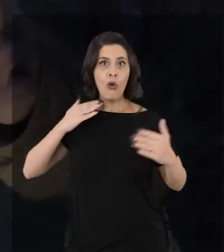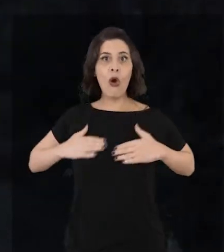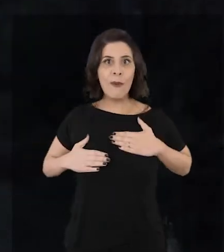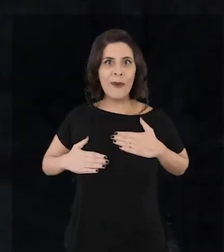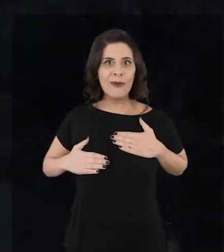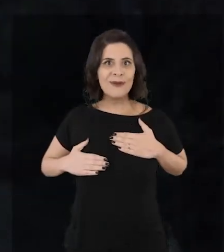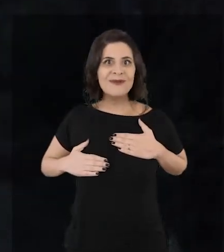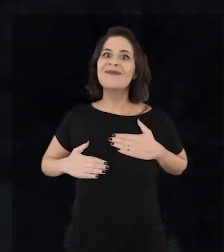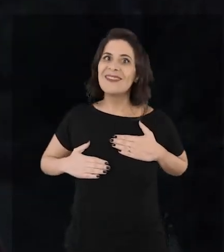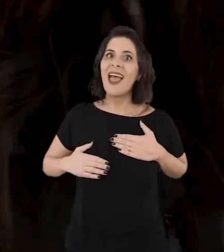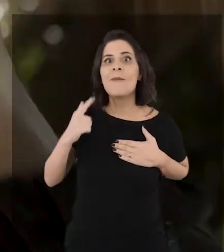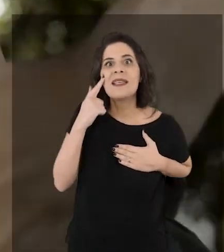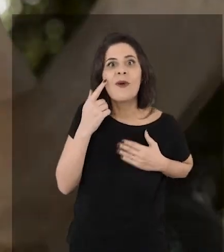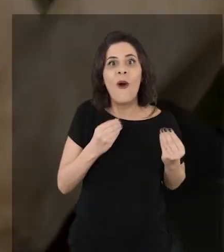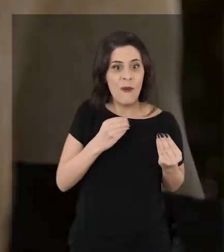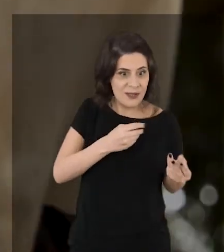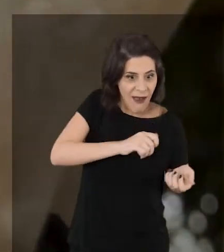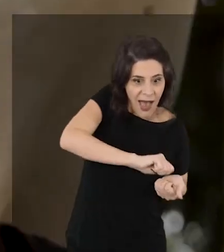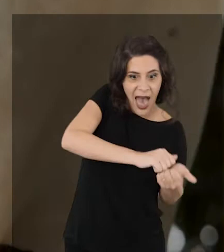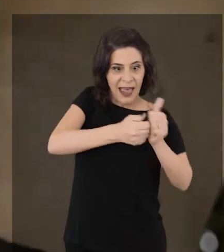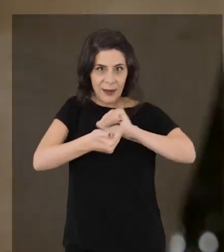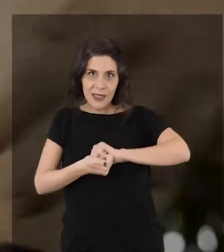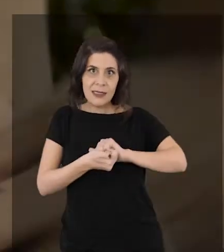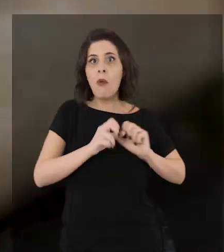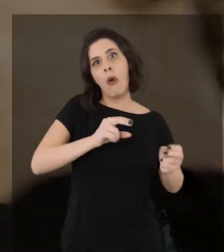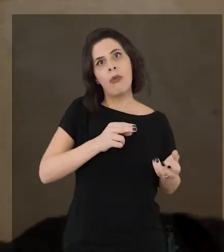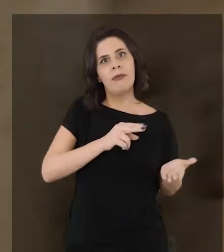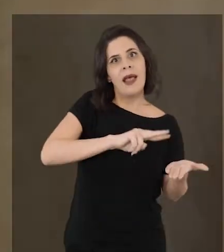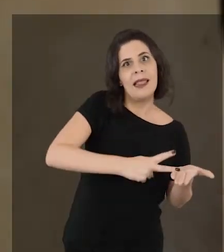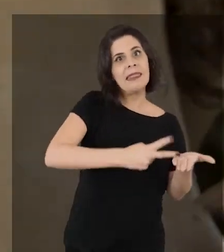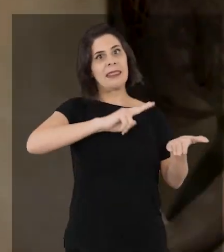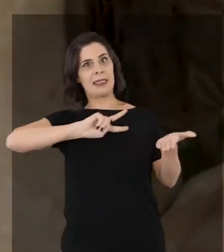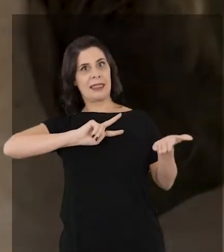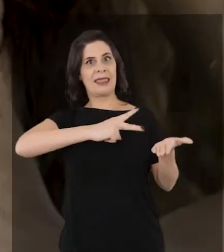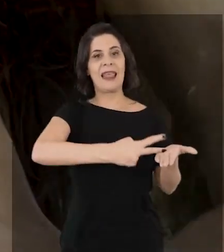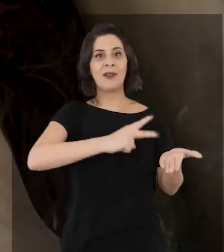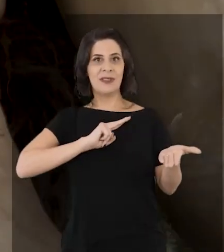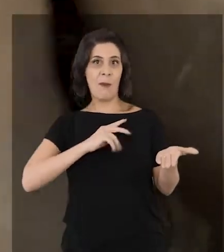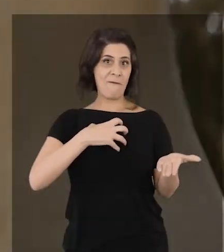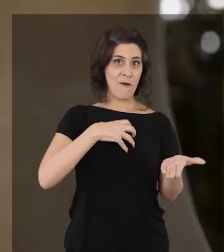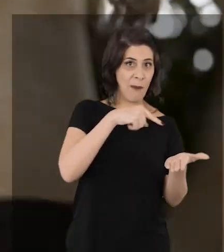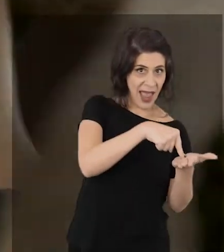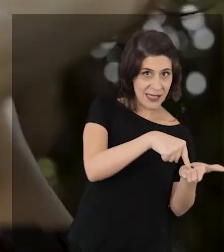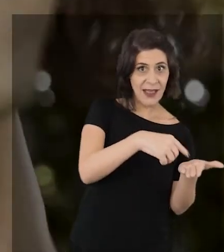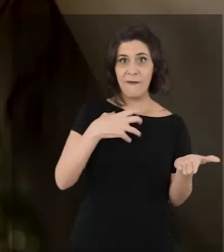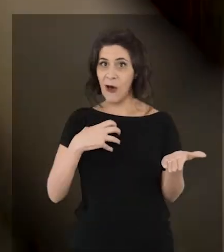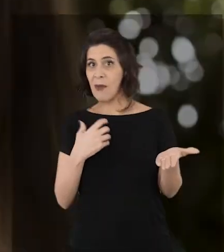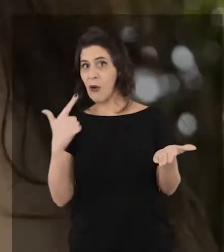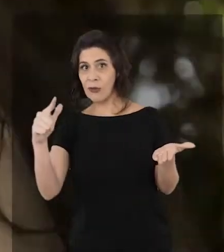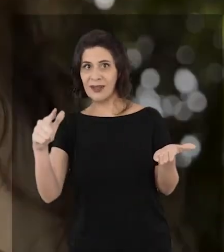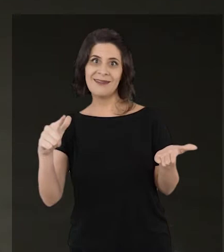when in that process of adaptation or translation from one kind of form, words